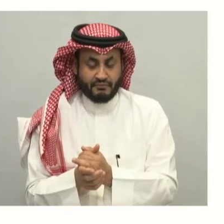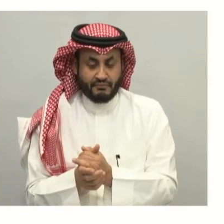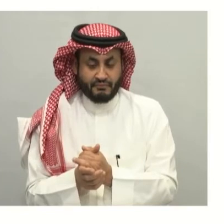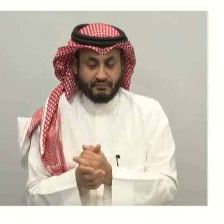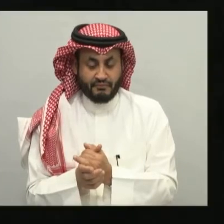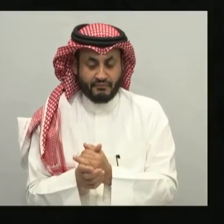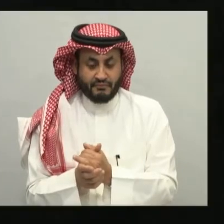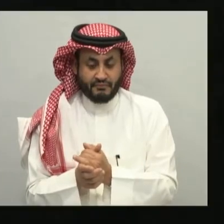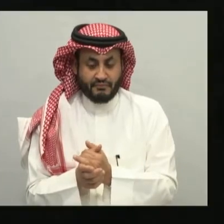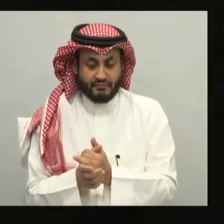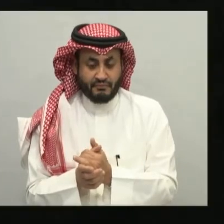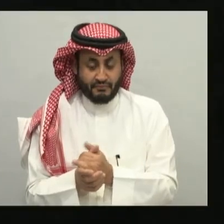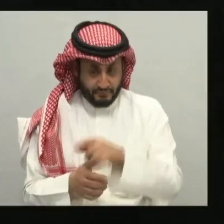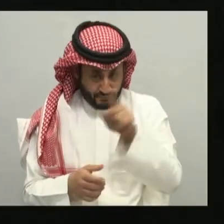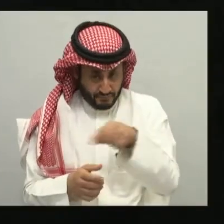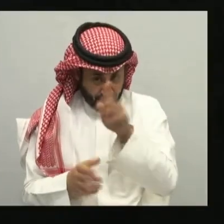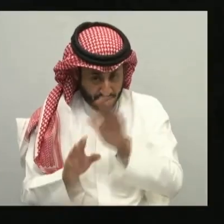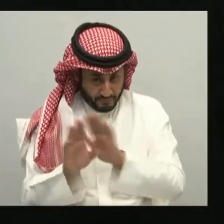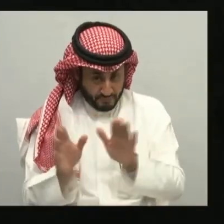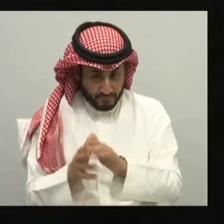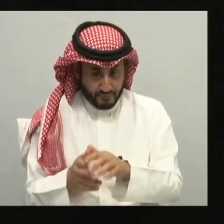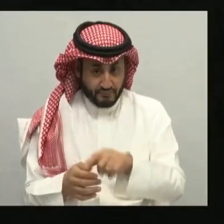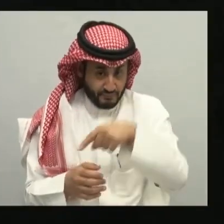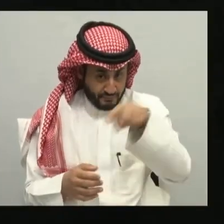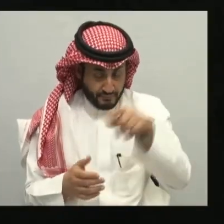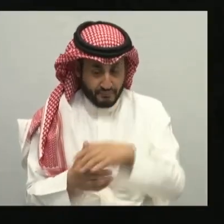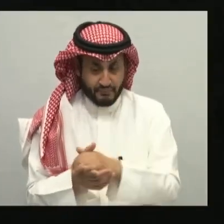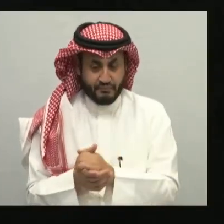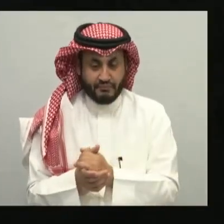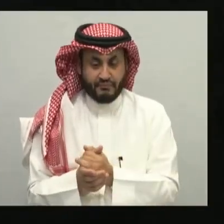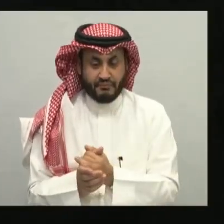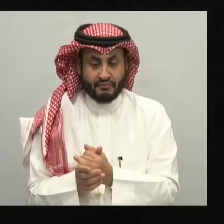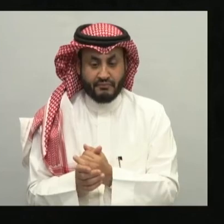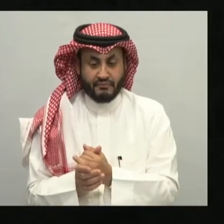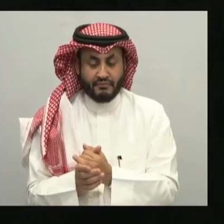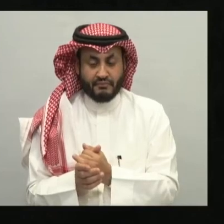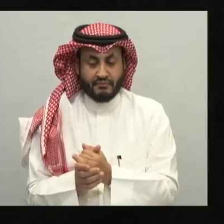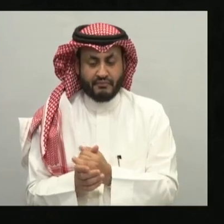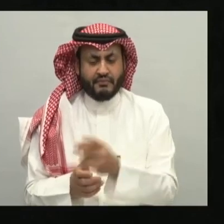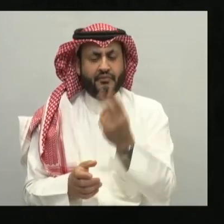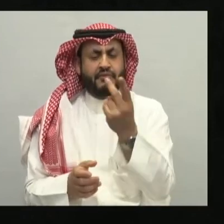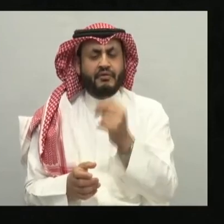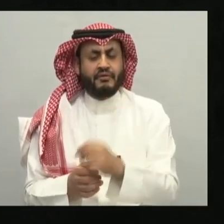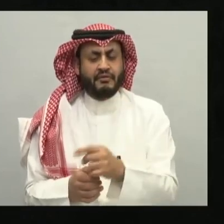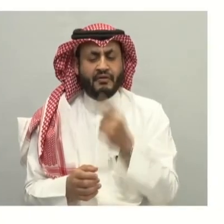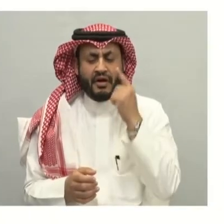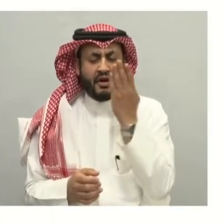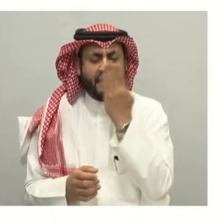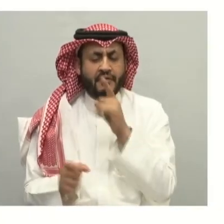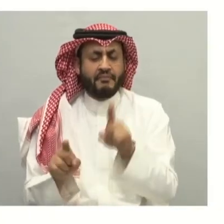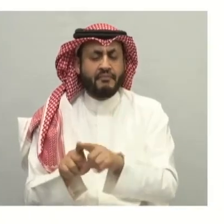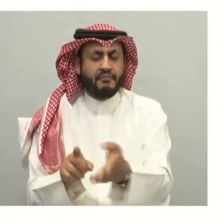Okay, did you draw a circle in the air and wrote a check in the air? I left the last two words. Let's read them